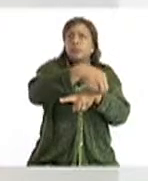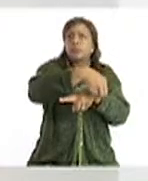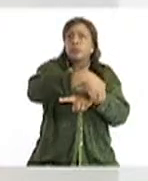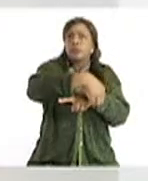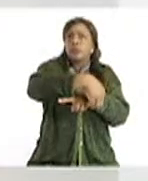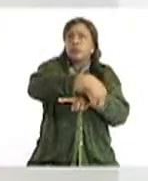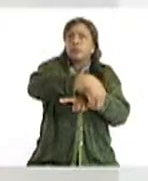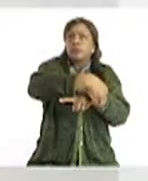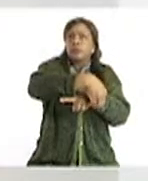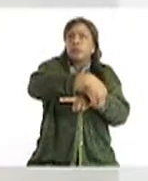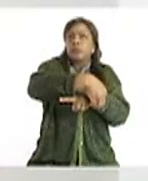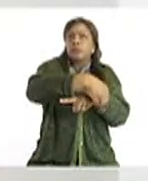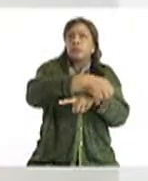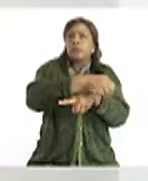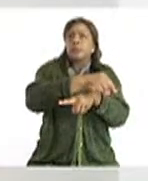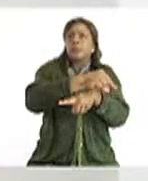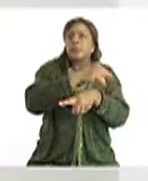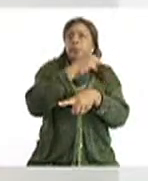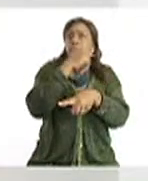gland.